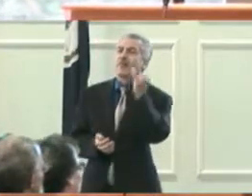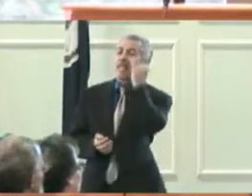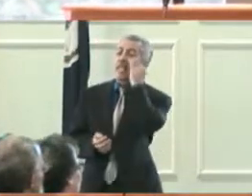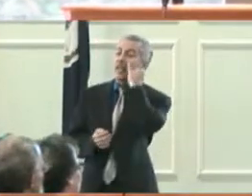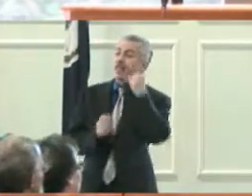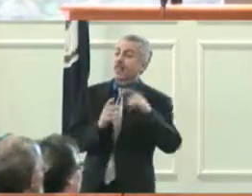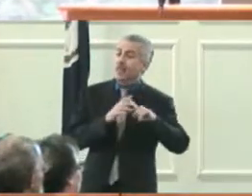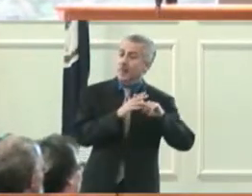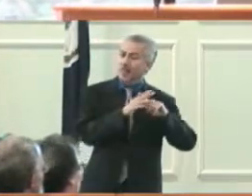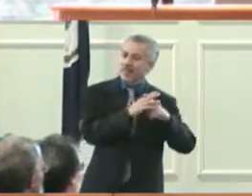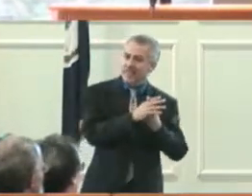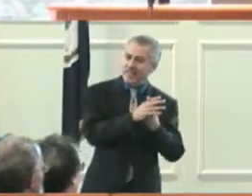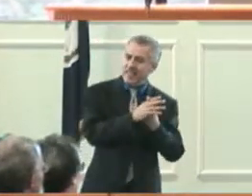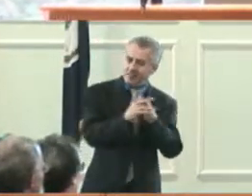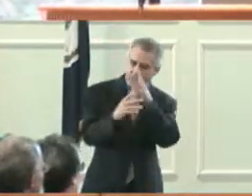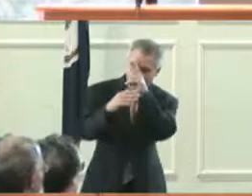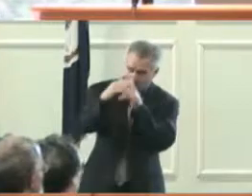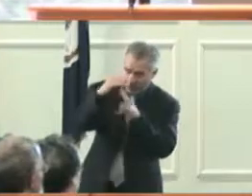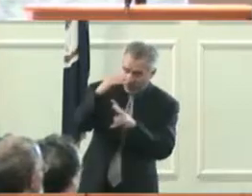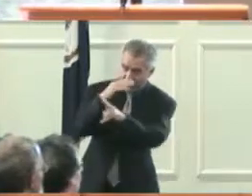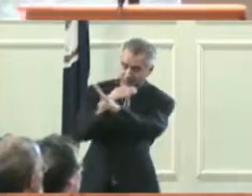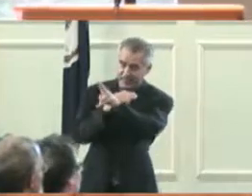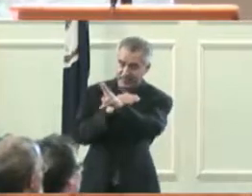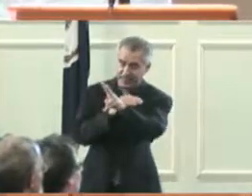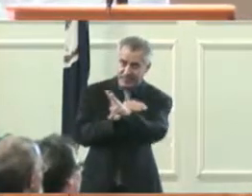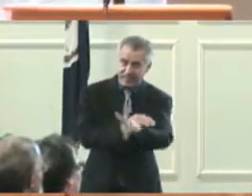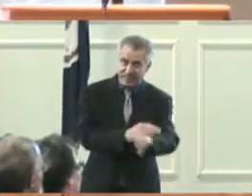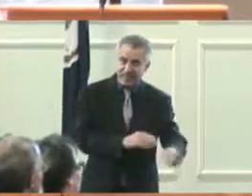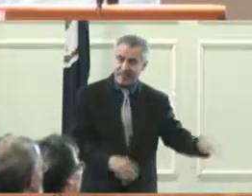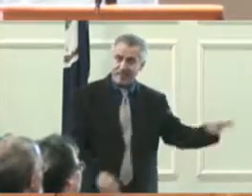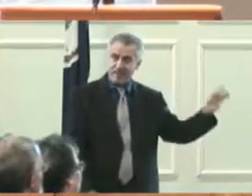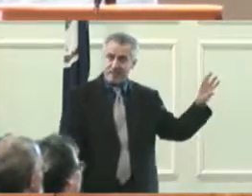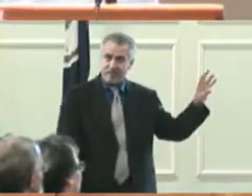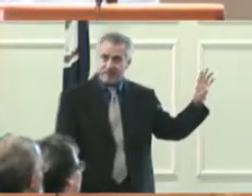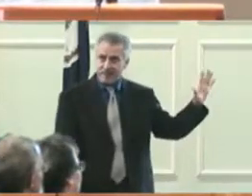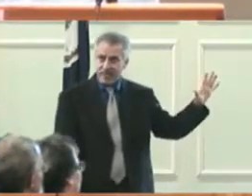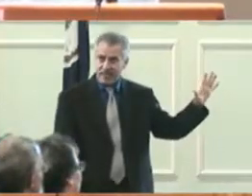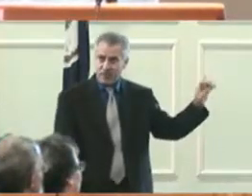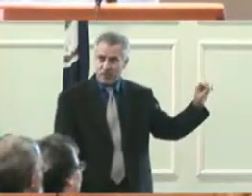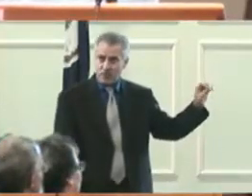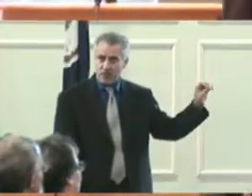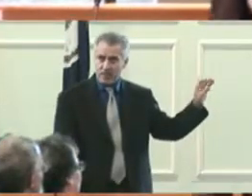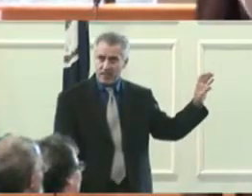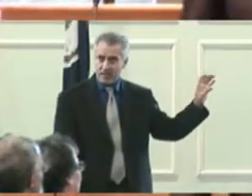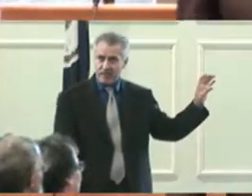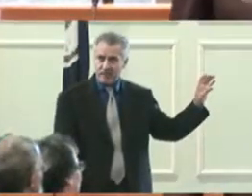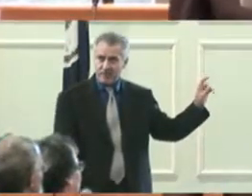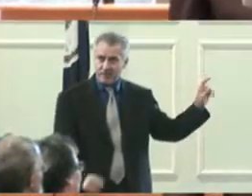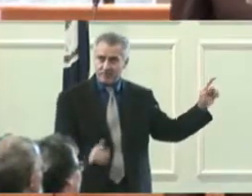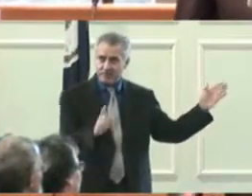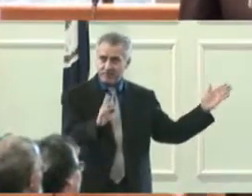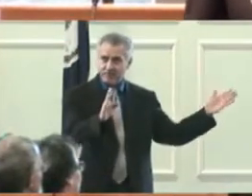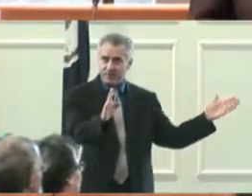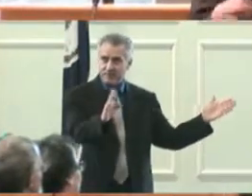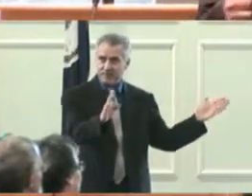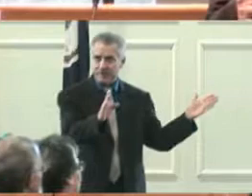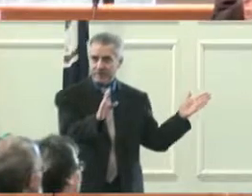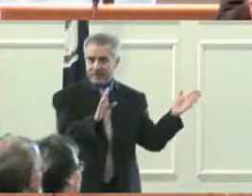beginning of this prophecy begins in 508, if you count